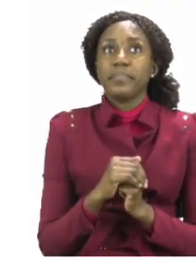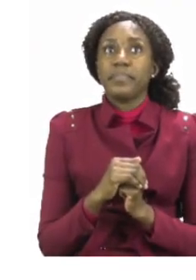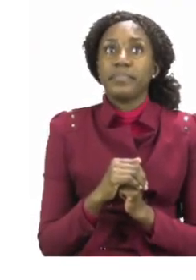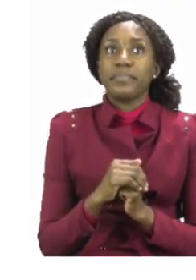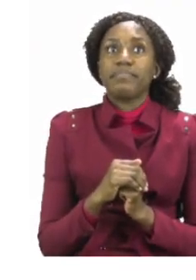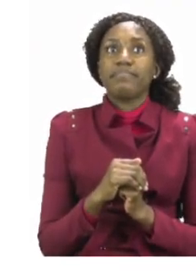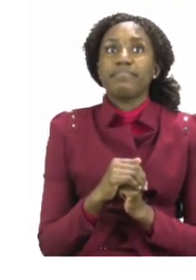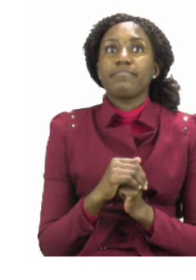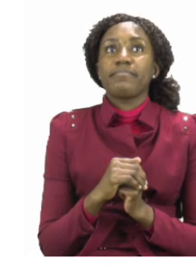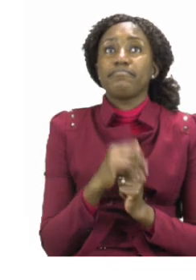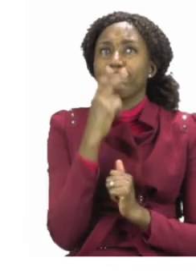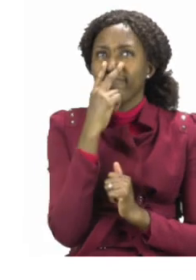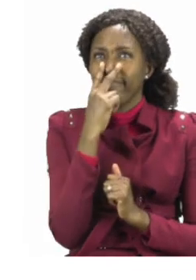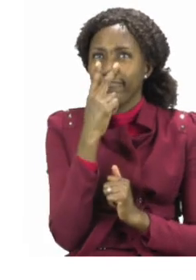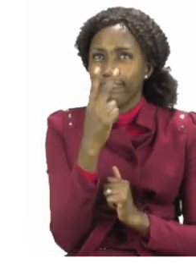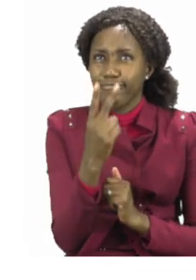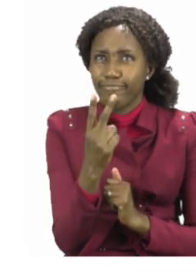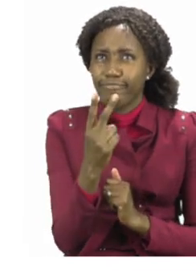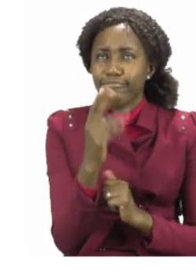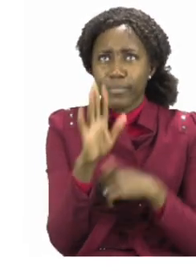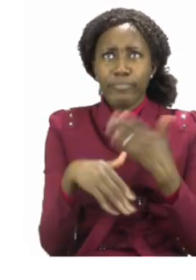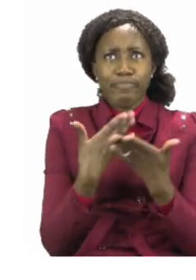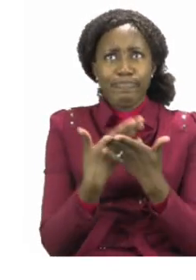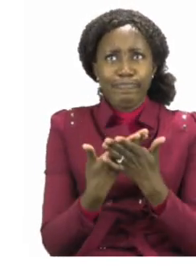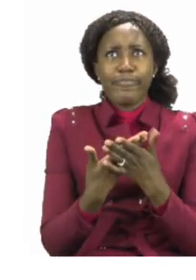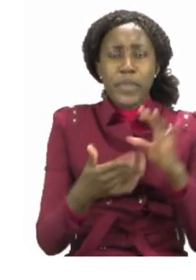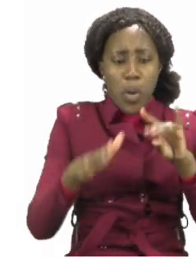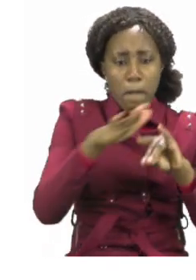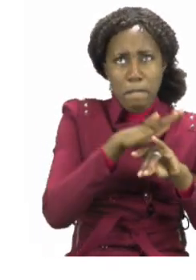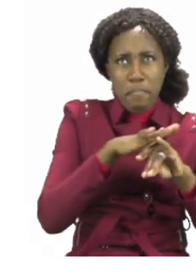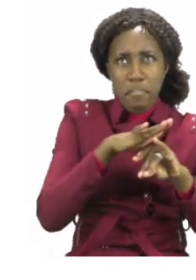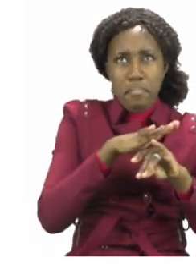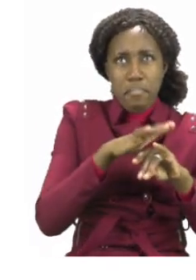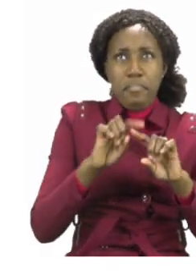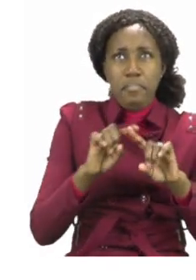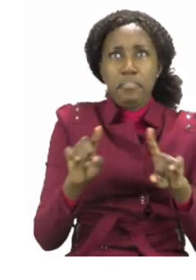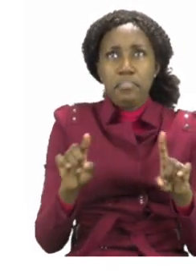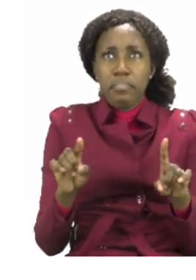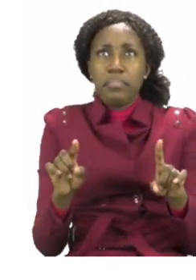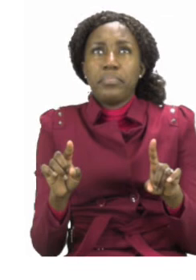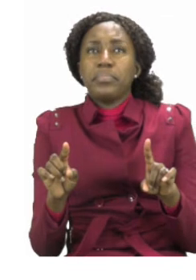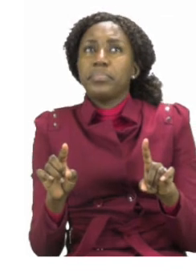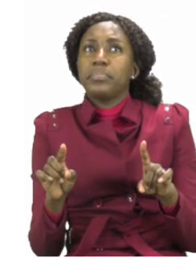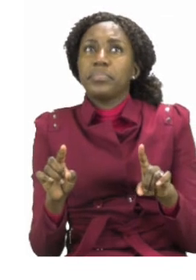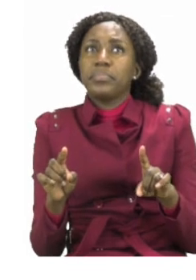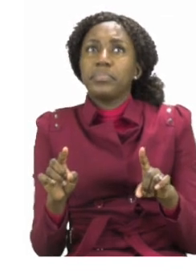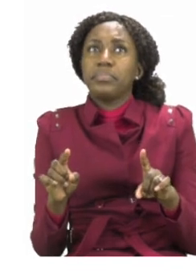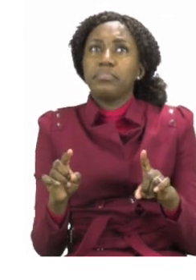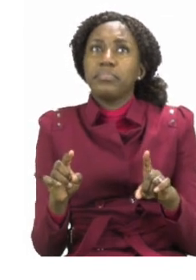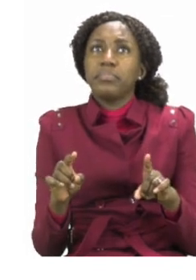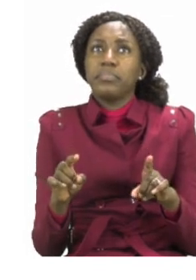there you will see some pictures of animals. Now it says we have